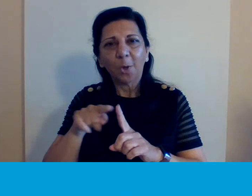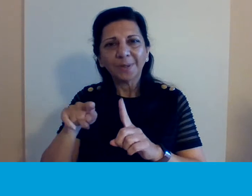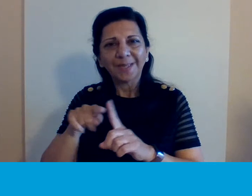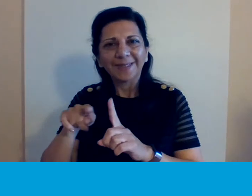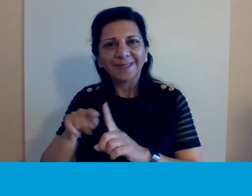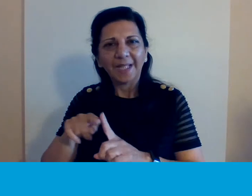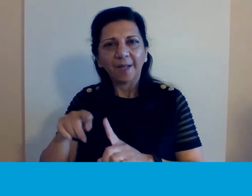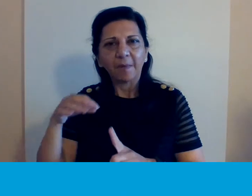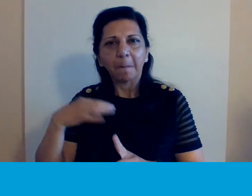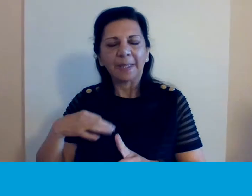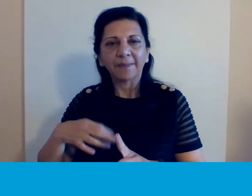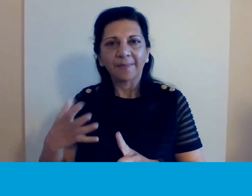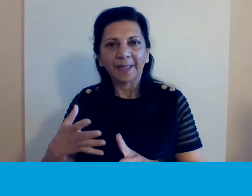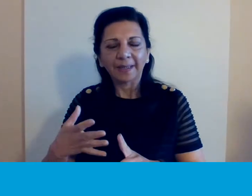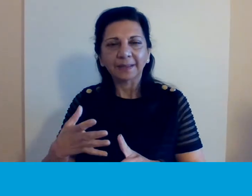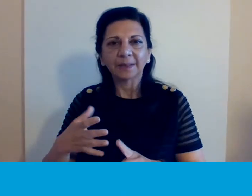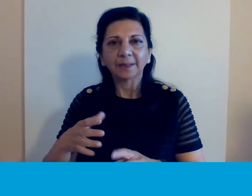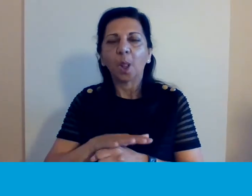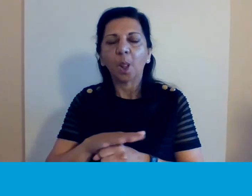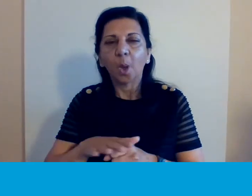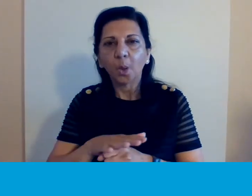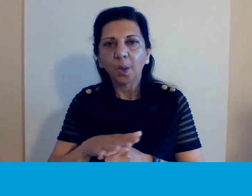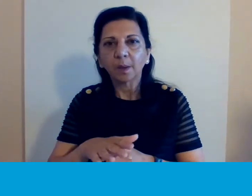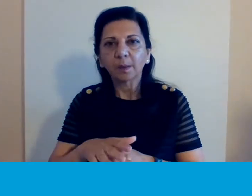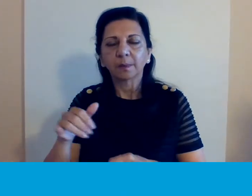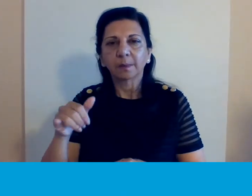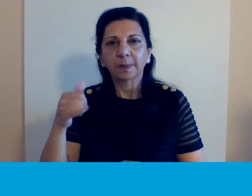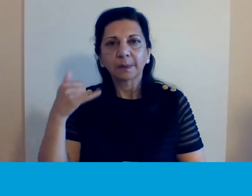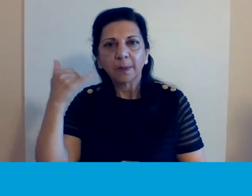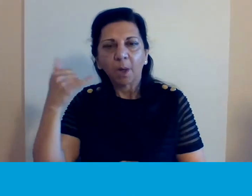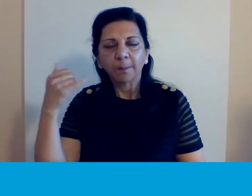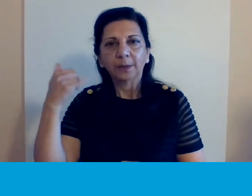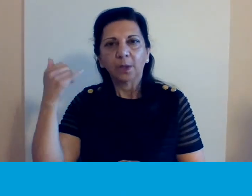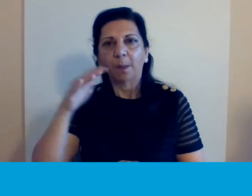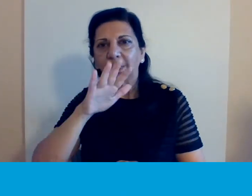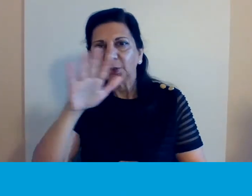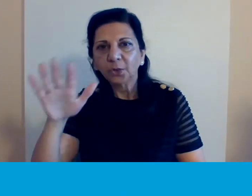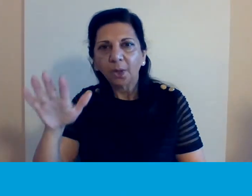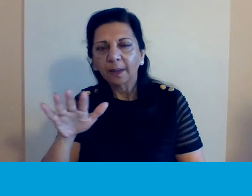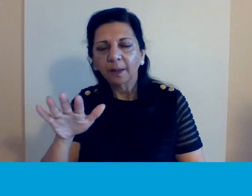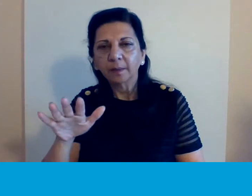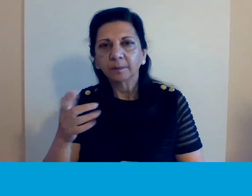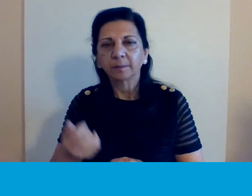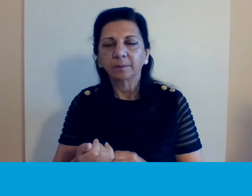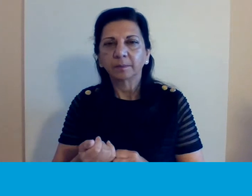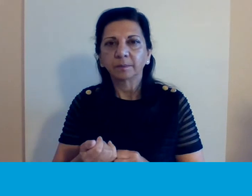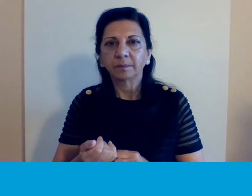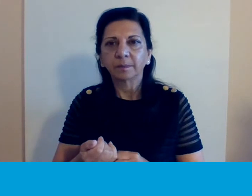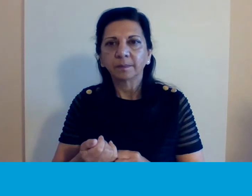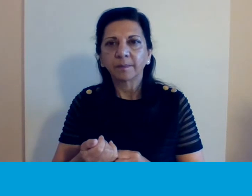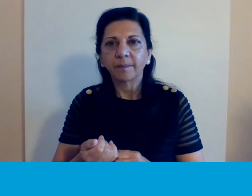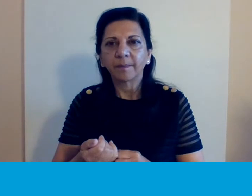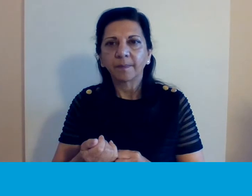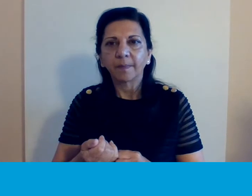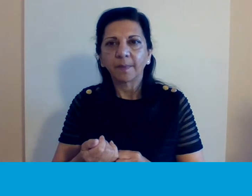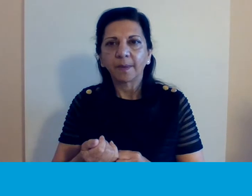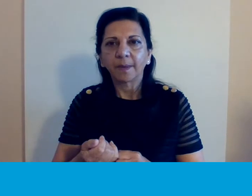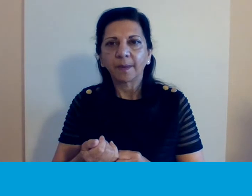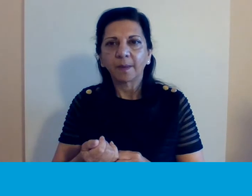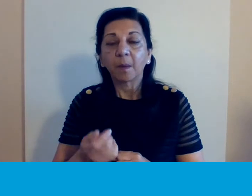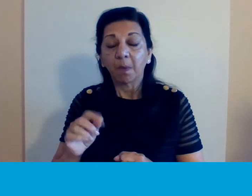Derbyshire. So I'm not expecting immediate changes, but like you, I'll be looking at the detail of